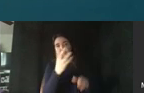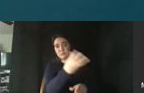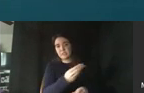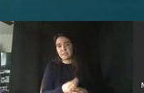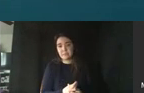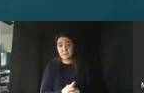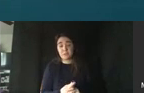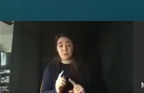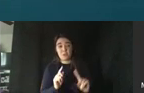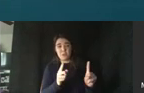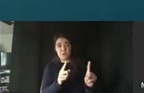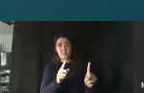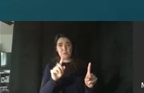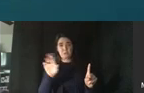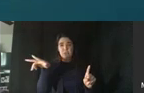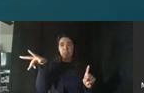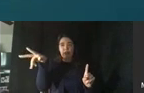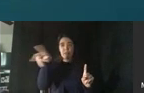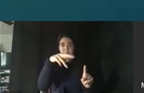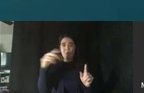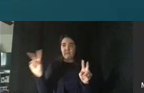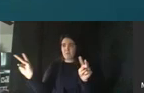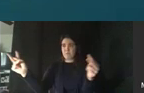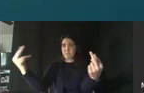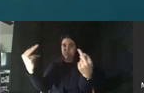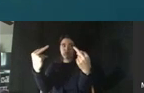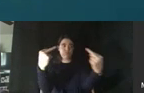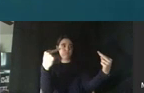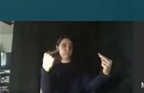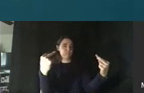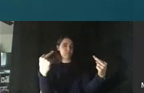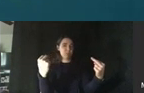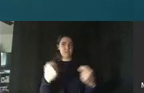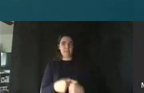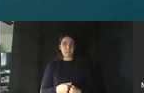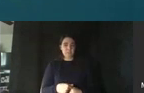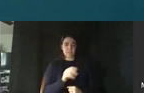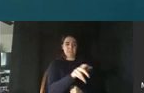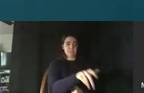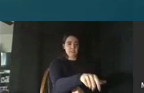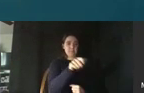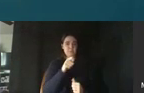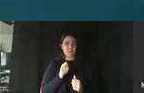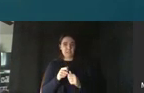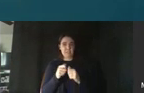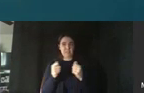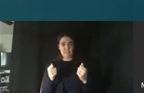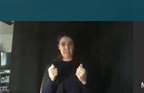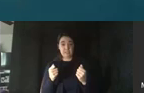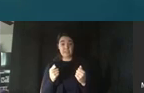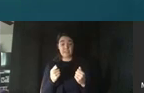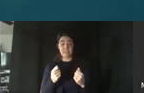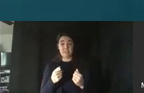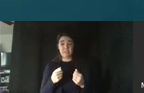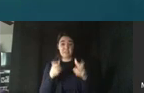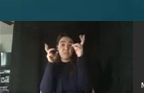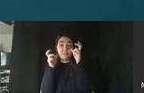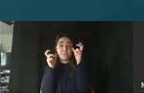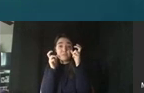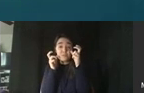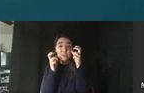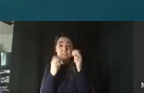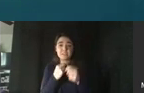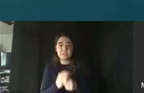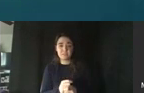me. And I pulled one out and I pulled something out to eat. And I just heard a voice saying, "It's full of carbs